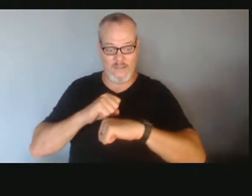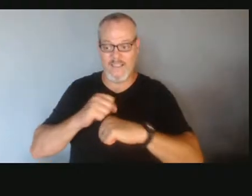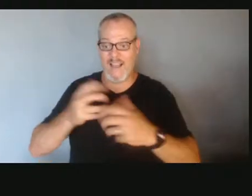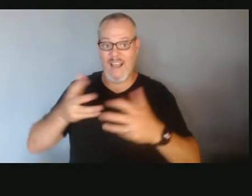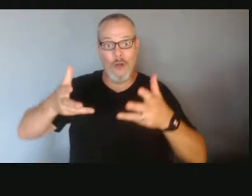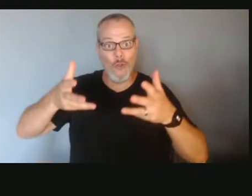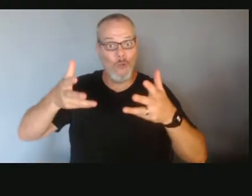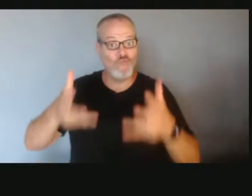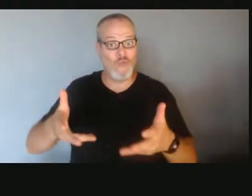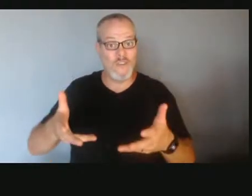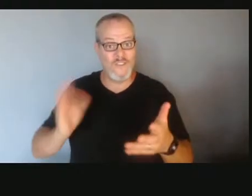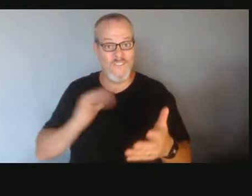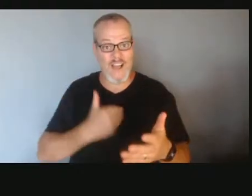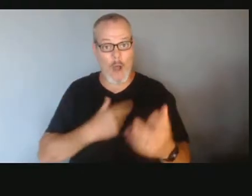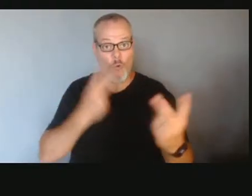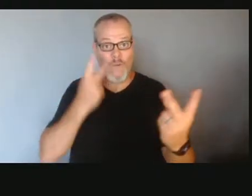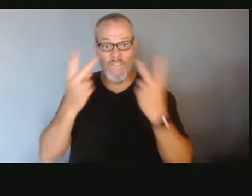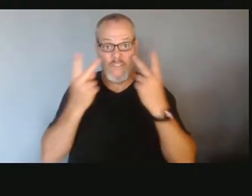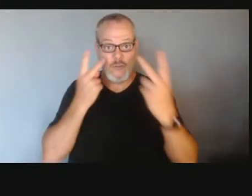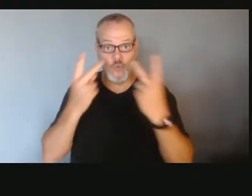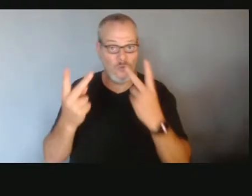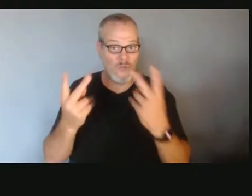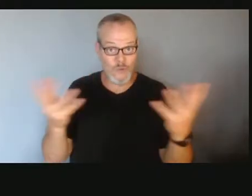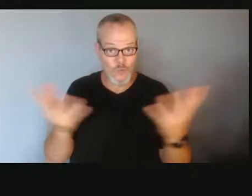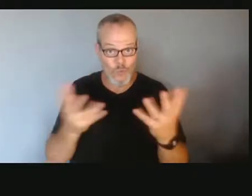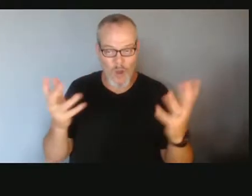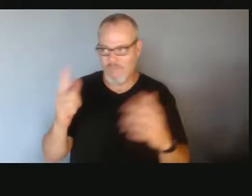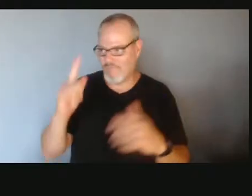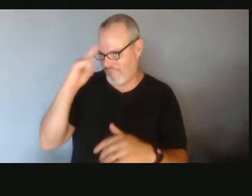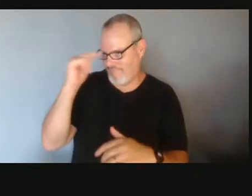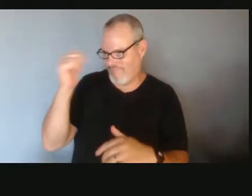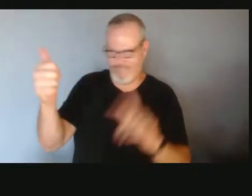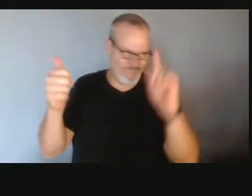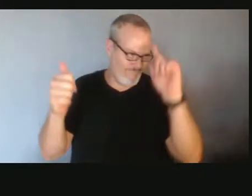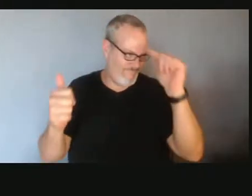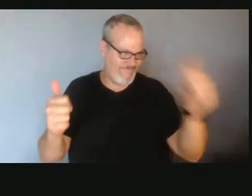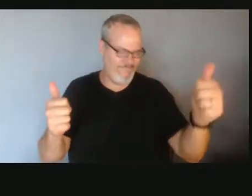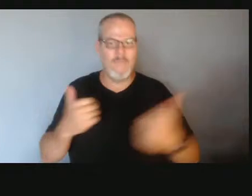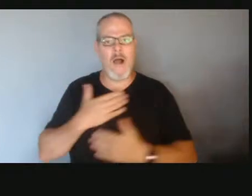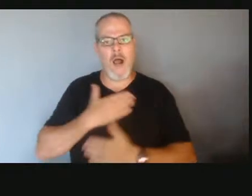the visuals and other stuff to the guys. I appreciate you guys